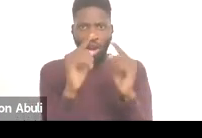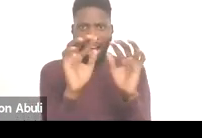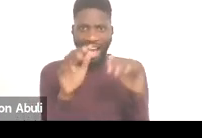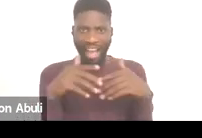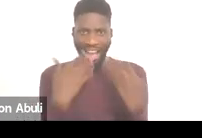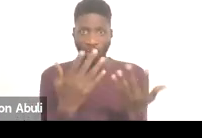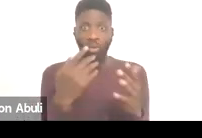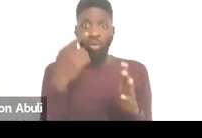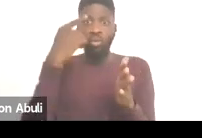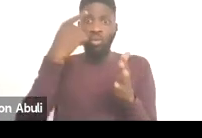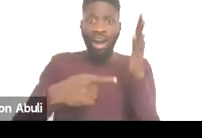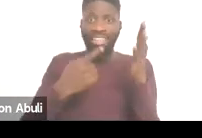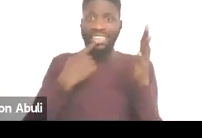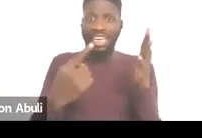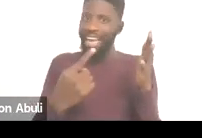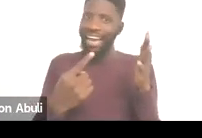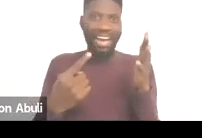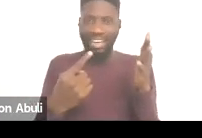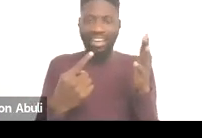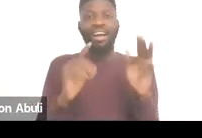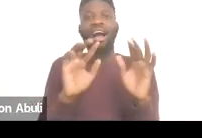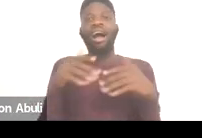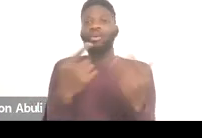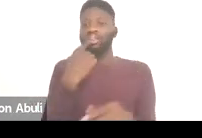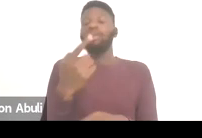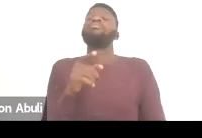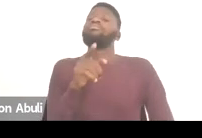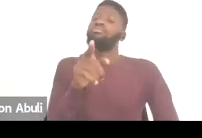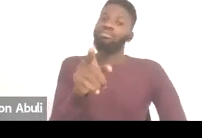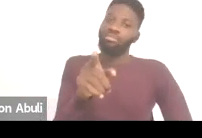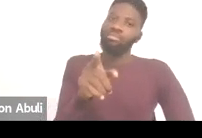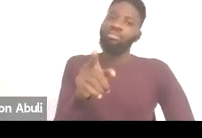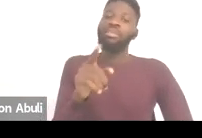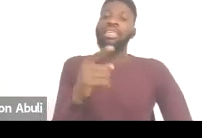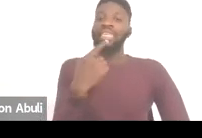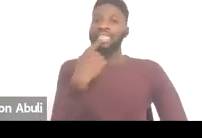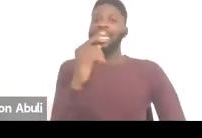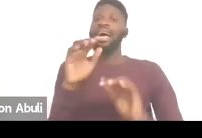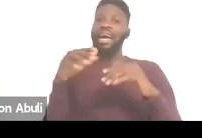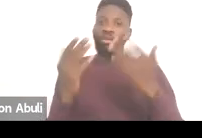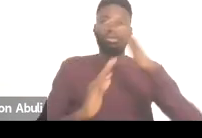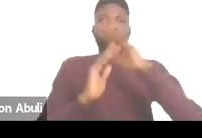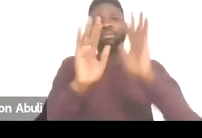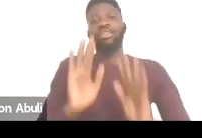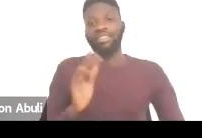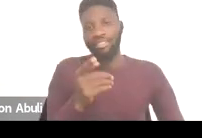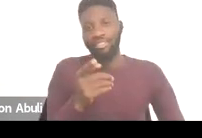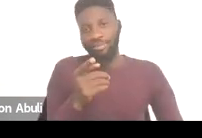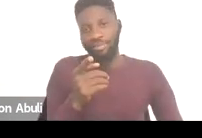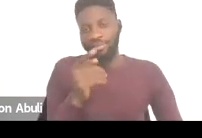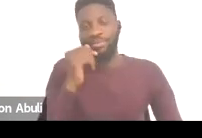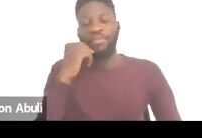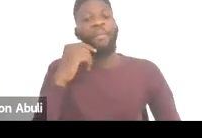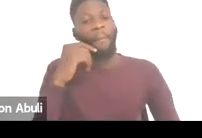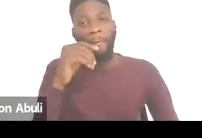it. How you say it is the most important thing. Yes. Okay. Yes. All right. Anyone